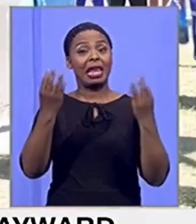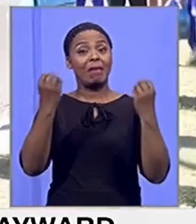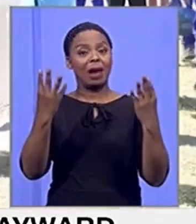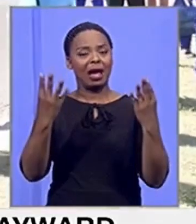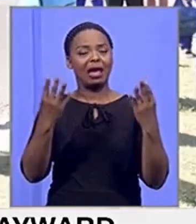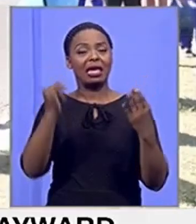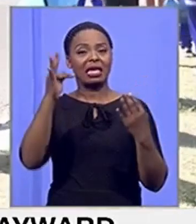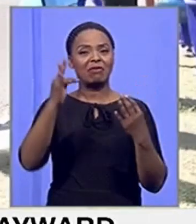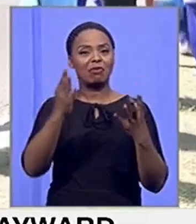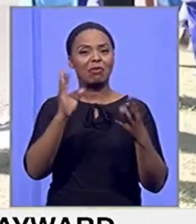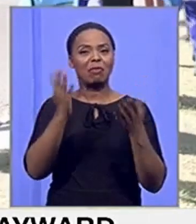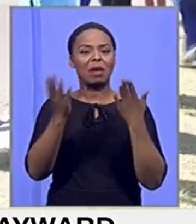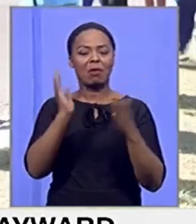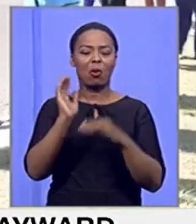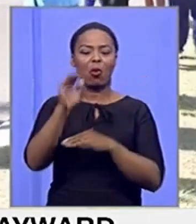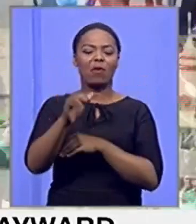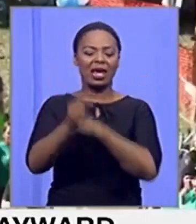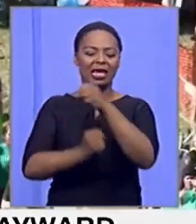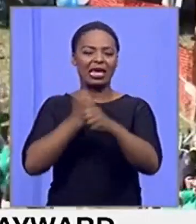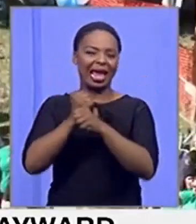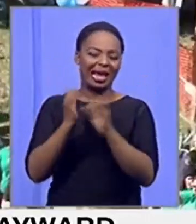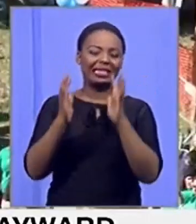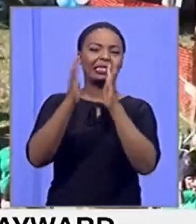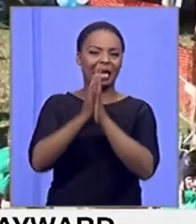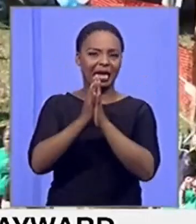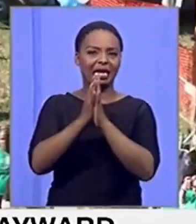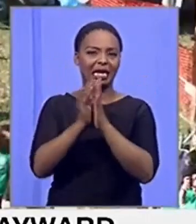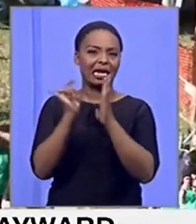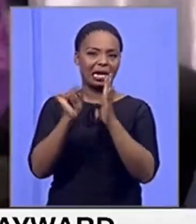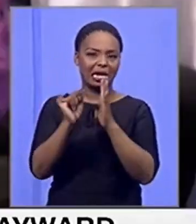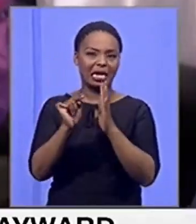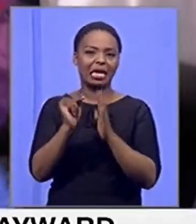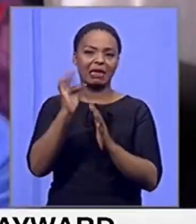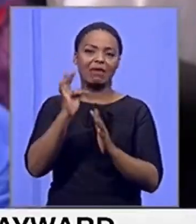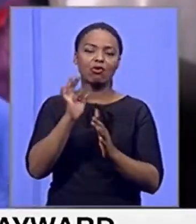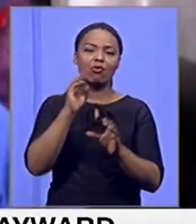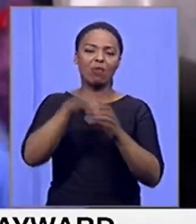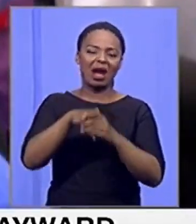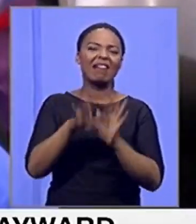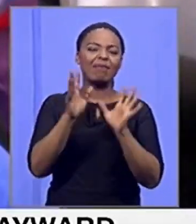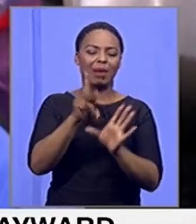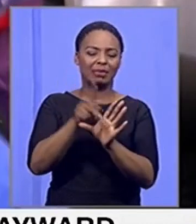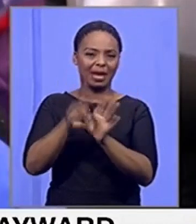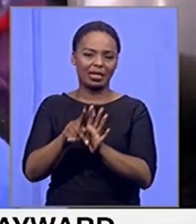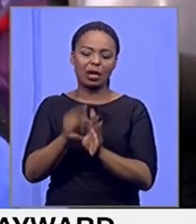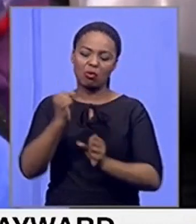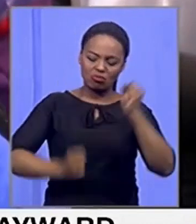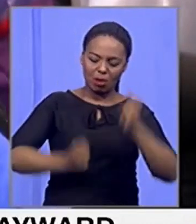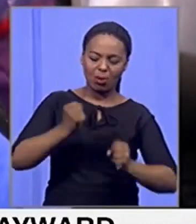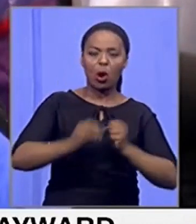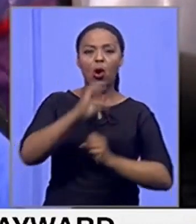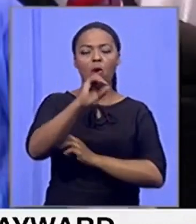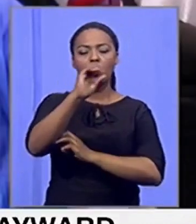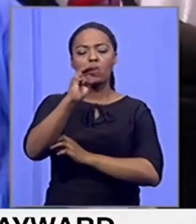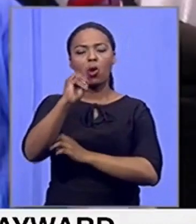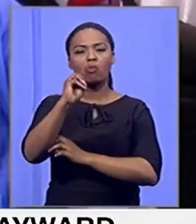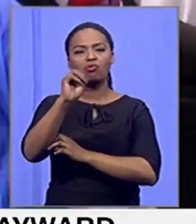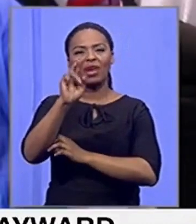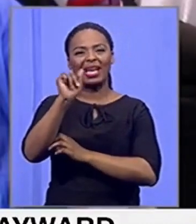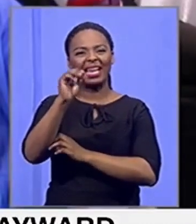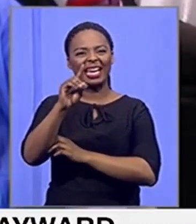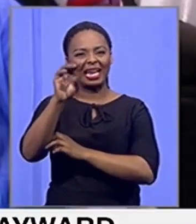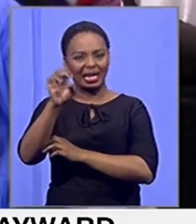o fetše mengwaga e 10 ke sona se go putisa gore o ile o kitima comrade. Mara go so go ditša mengwaga e